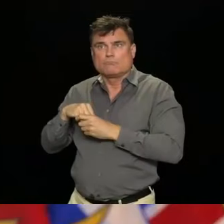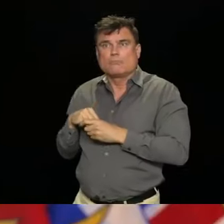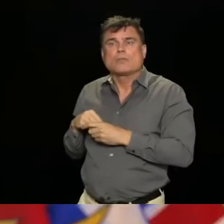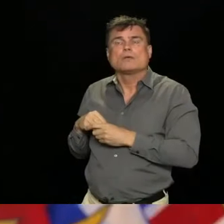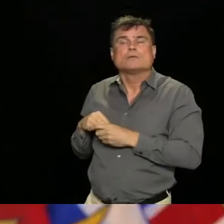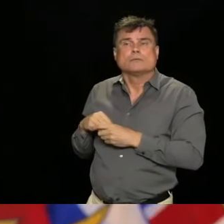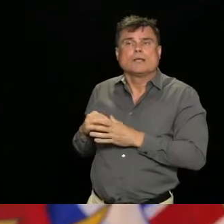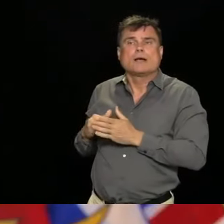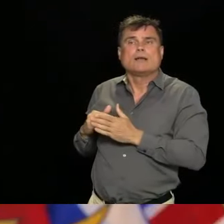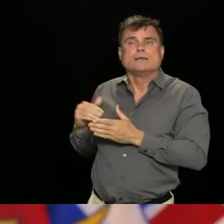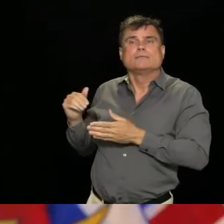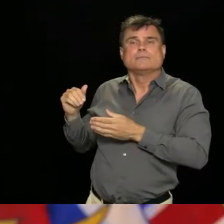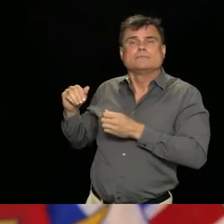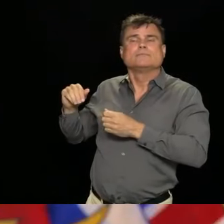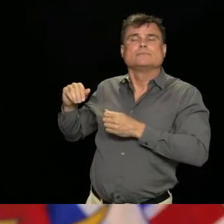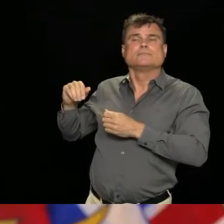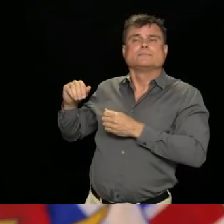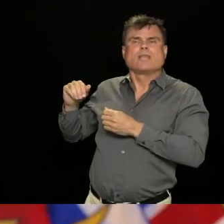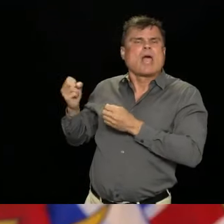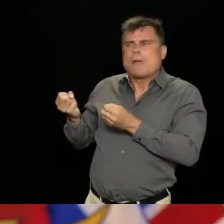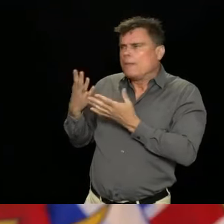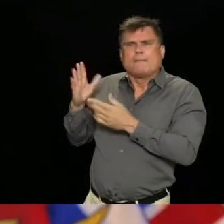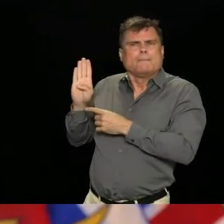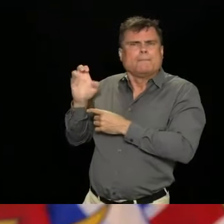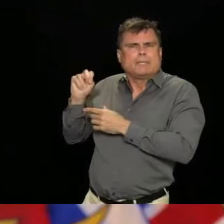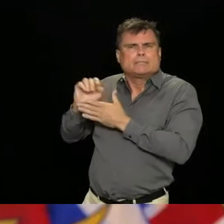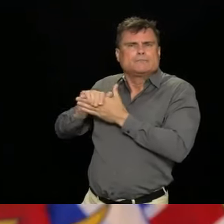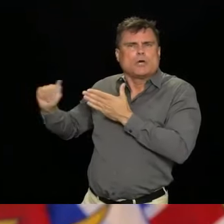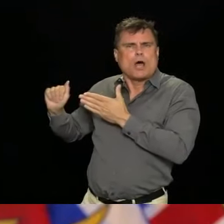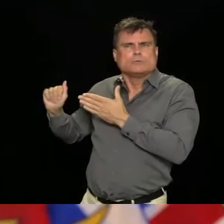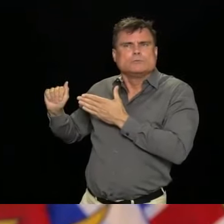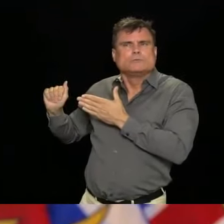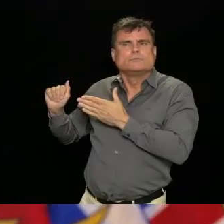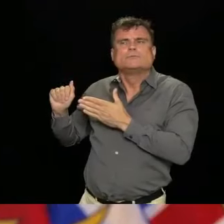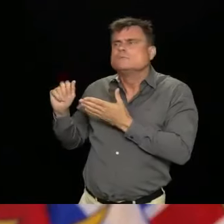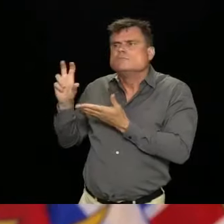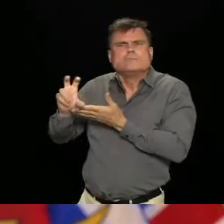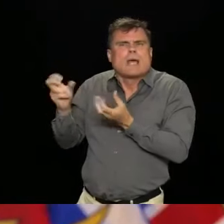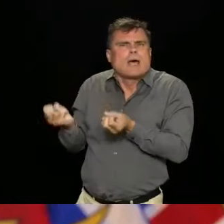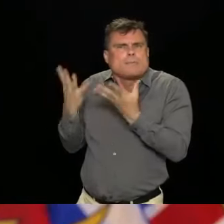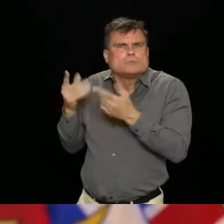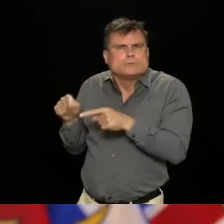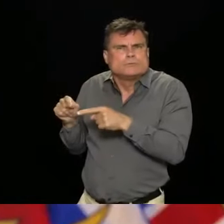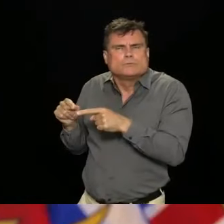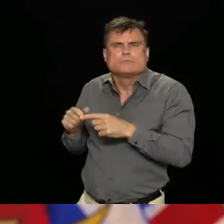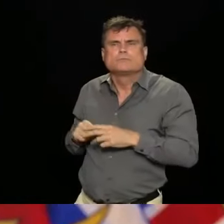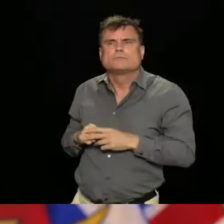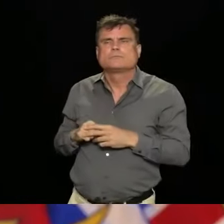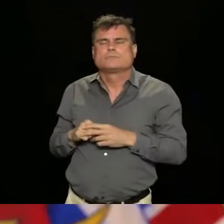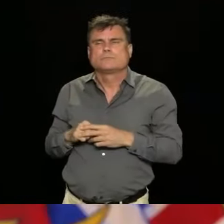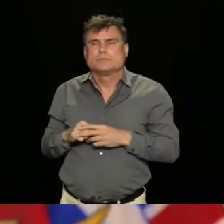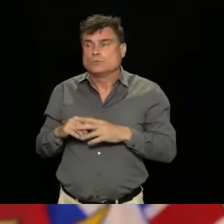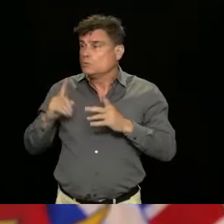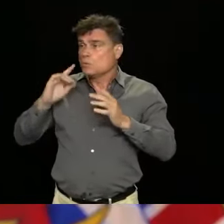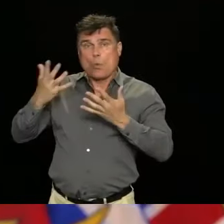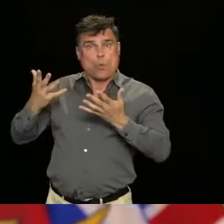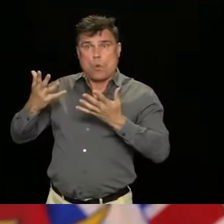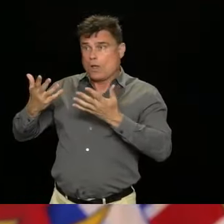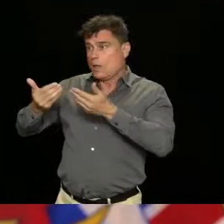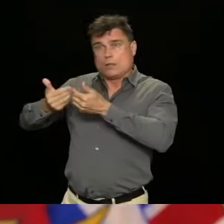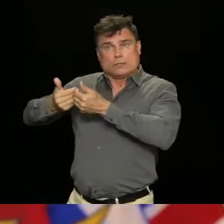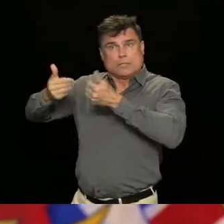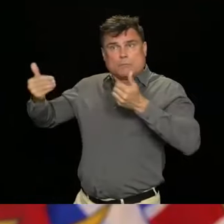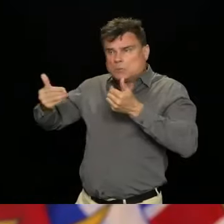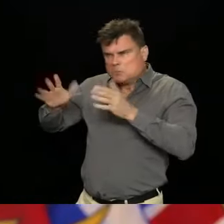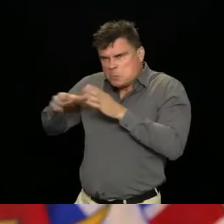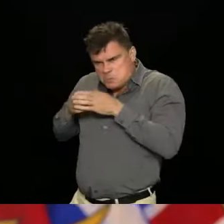long-term, and looking at how we provide that support. So it's not a sector-by-sector table by any means. We want to work directly with those sectors to be